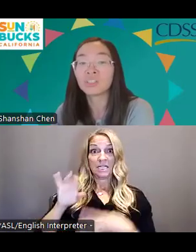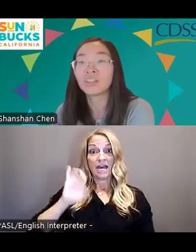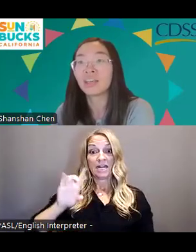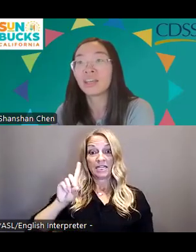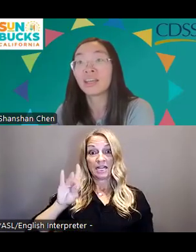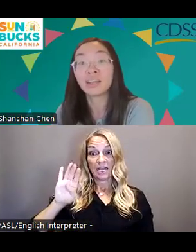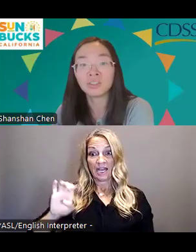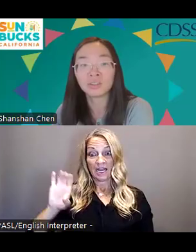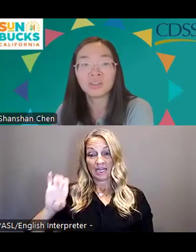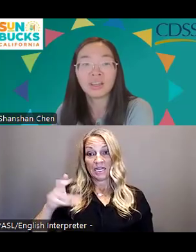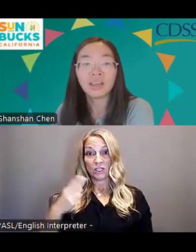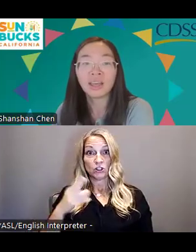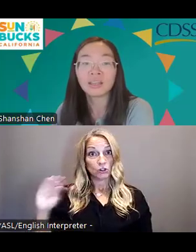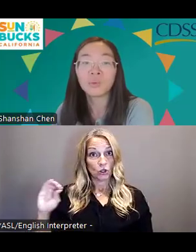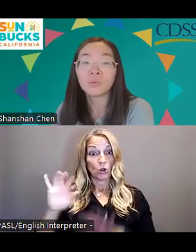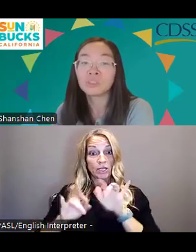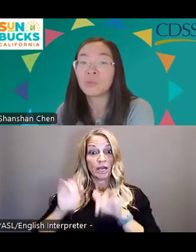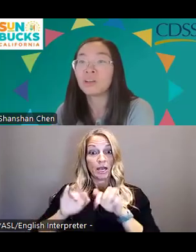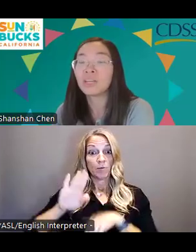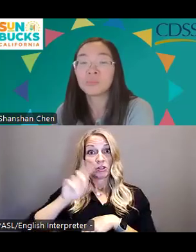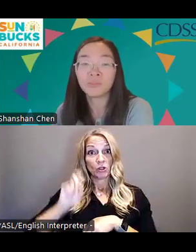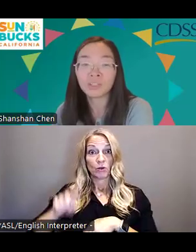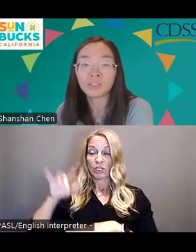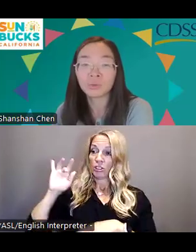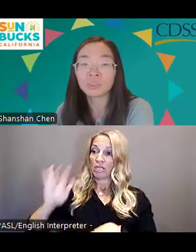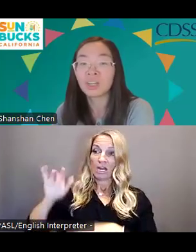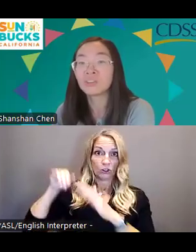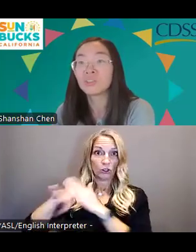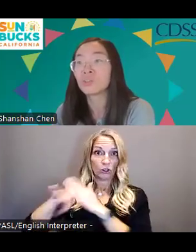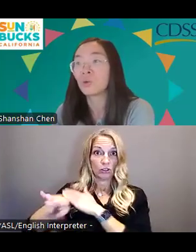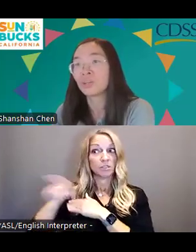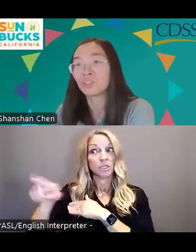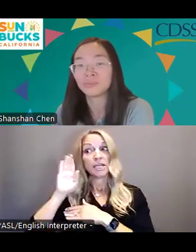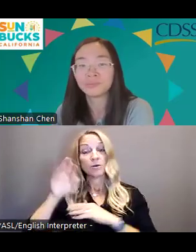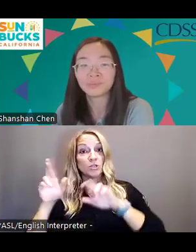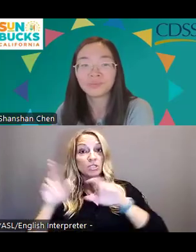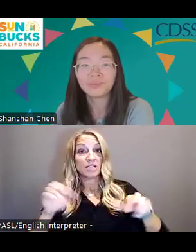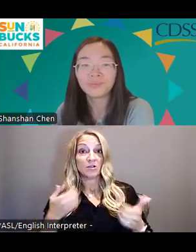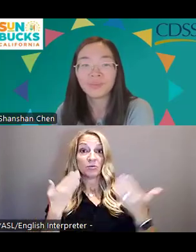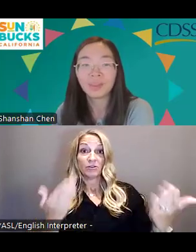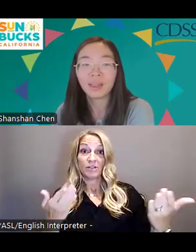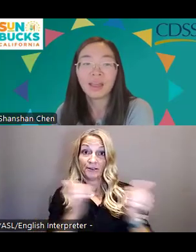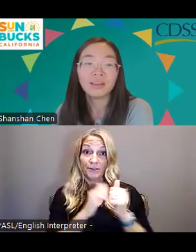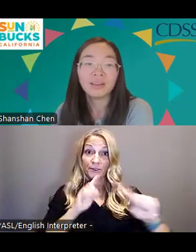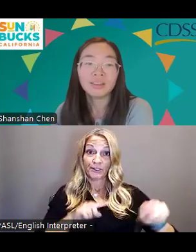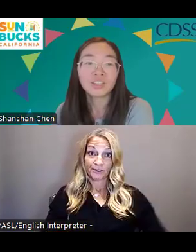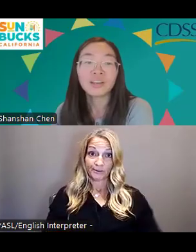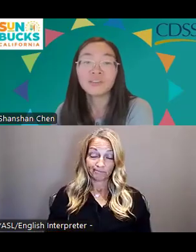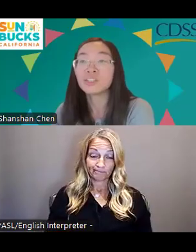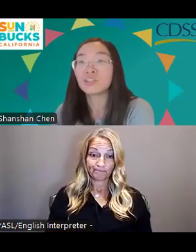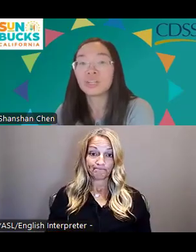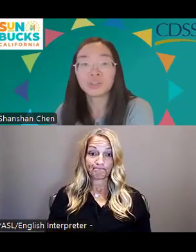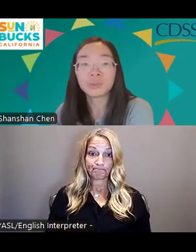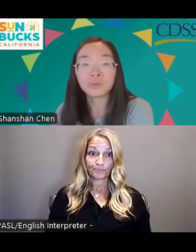logistic question and hit Enter. Eddie will respond and provide you with an answer to your question. The